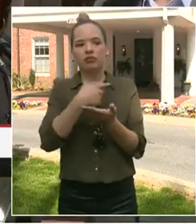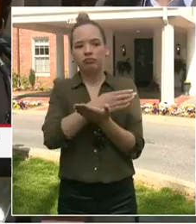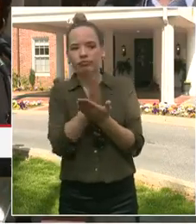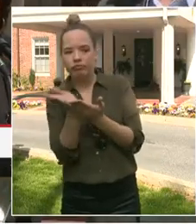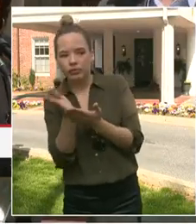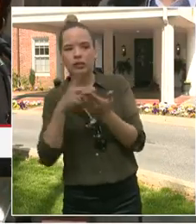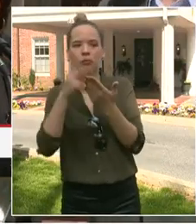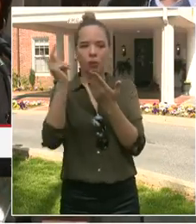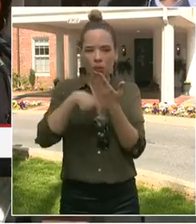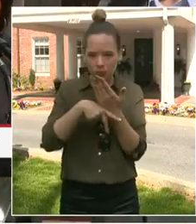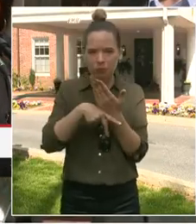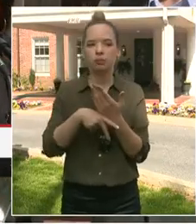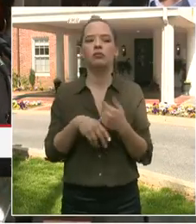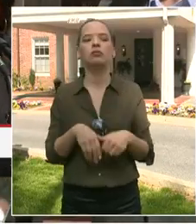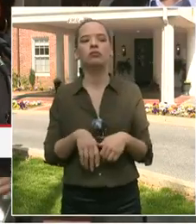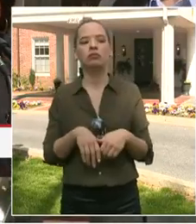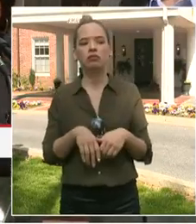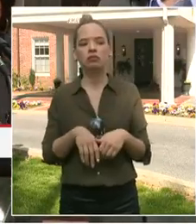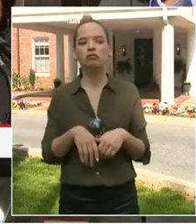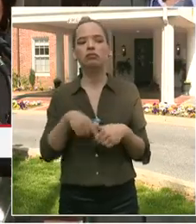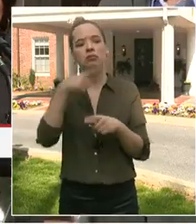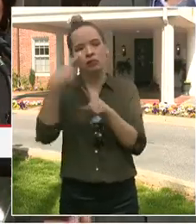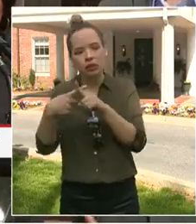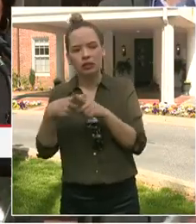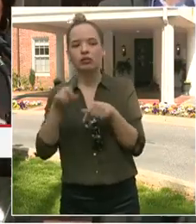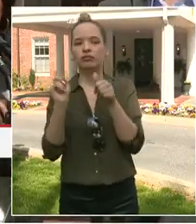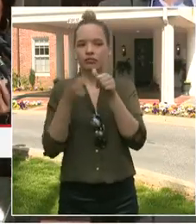kind of remarkable, but we're grateful for it.